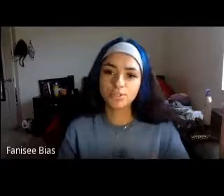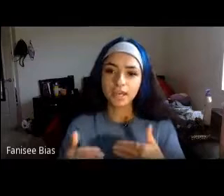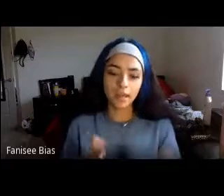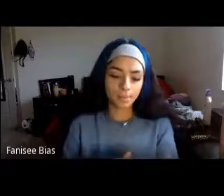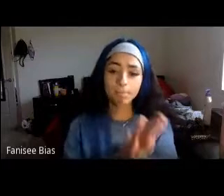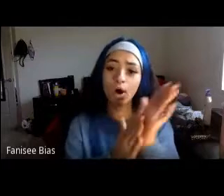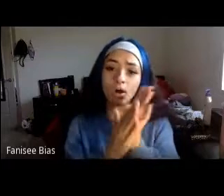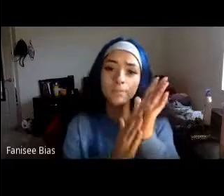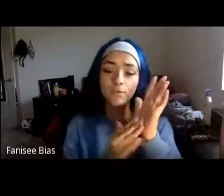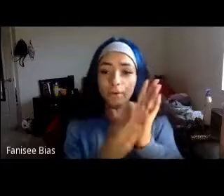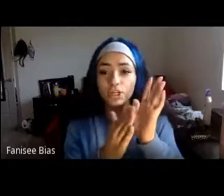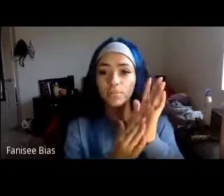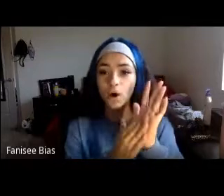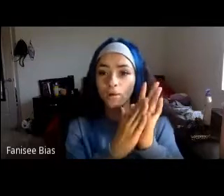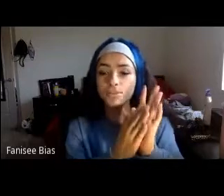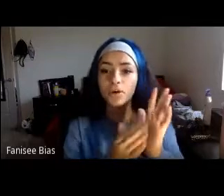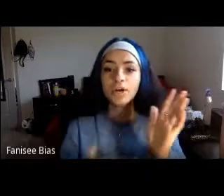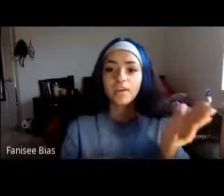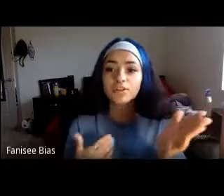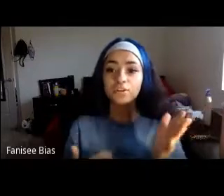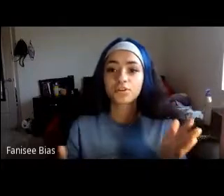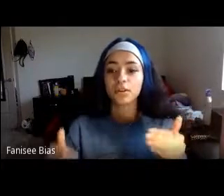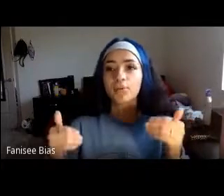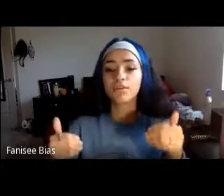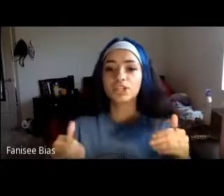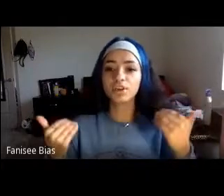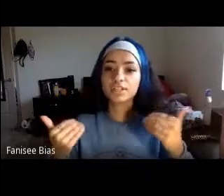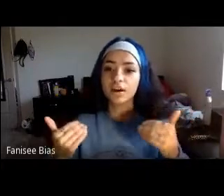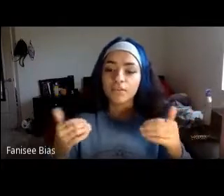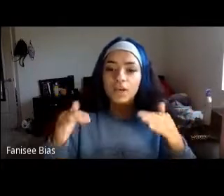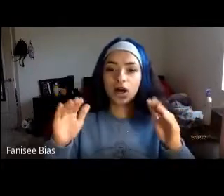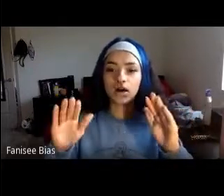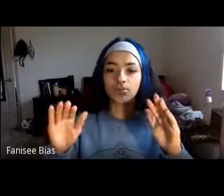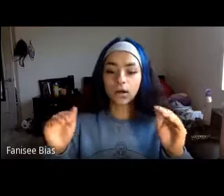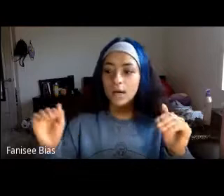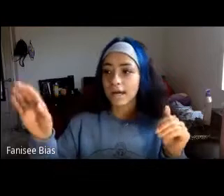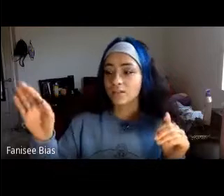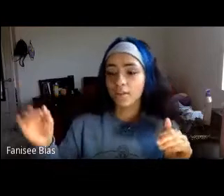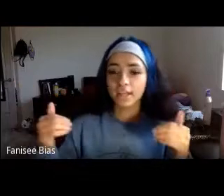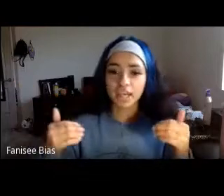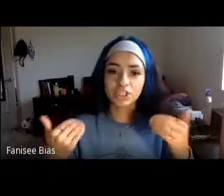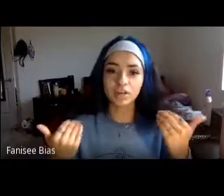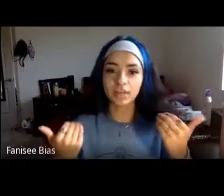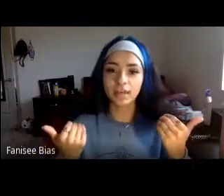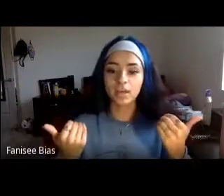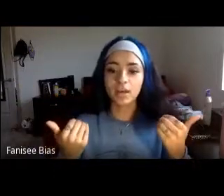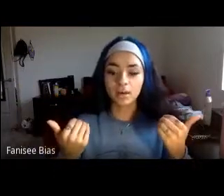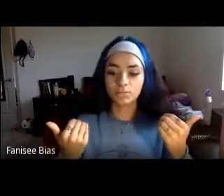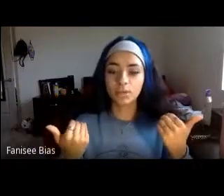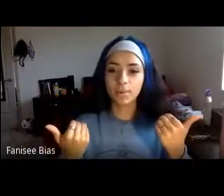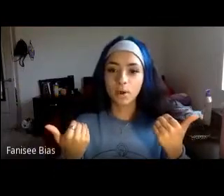people use like the palm, like referring to the palm. So if you're like referring to yourself, I saw the indication of